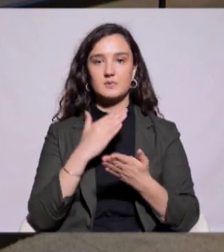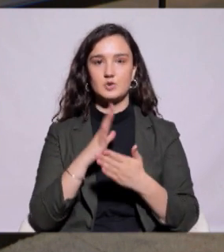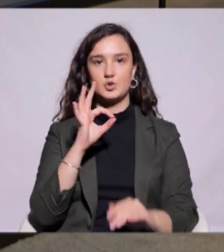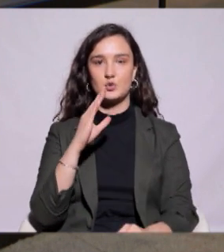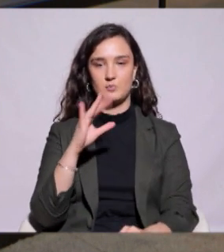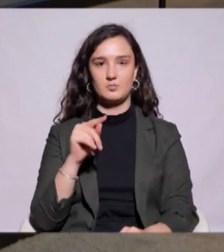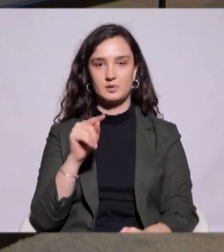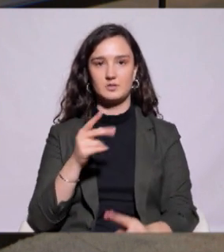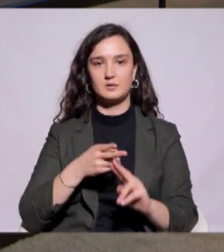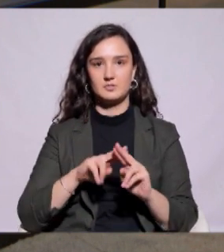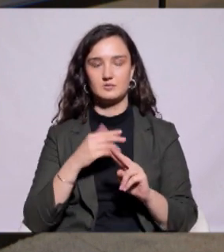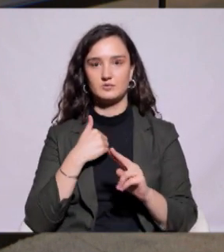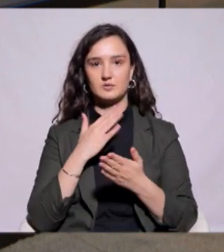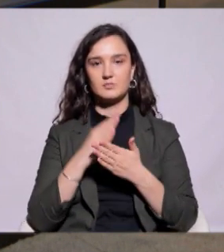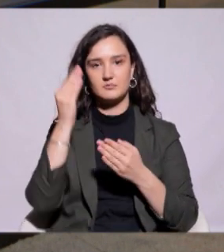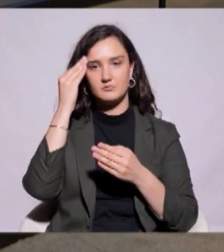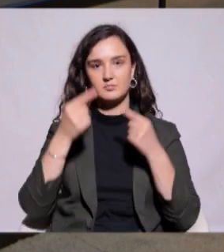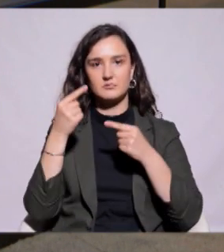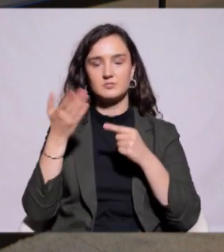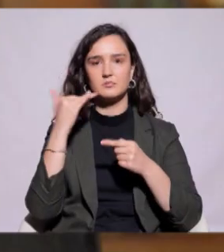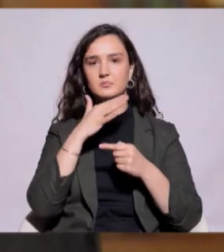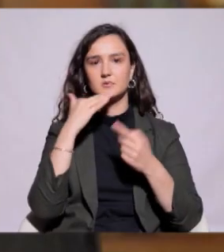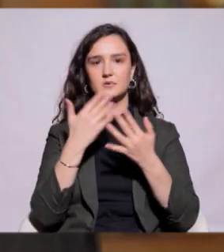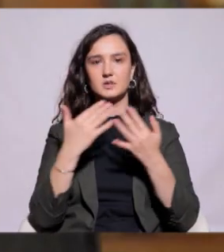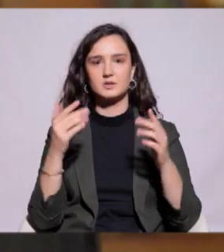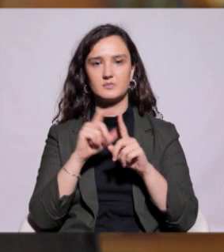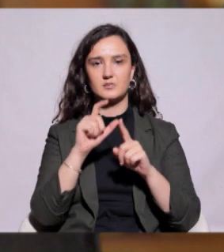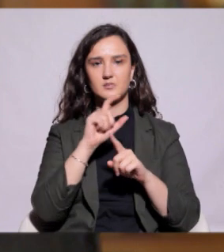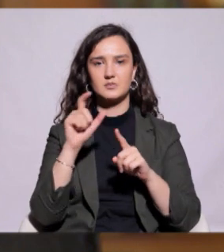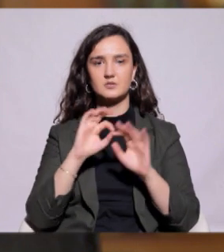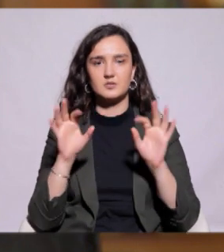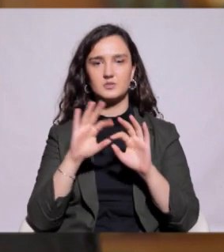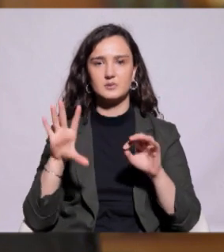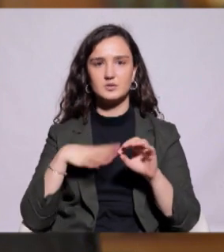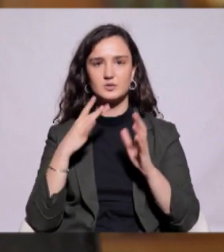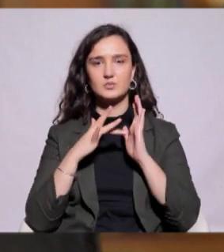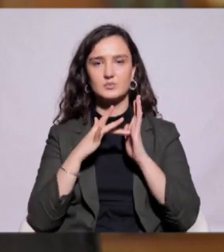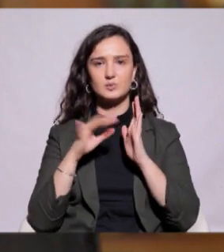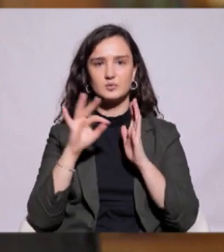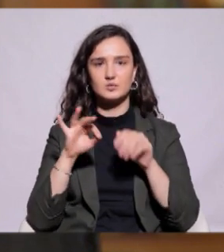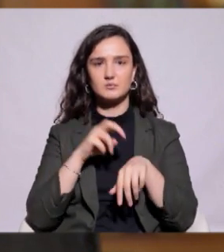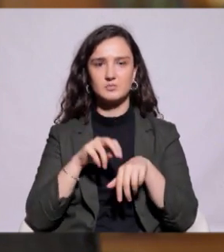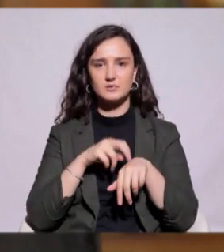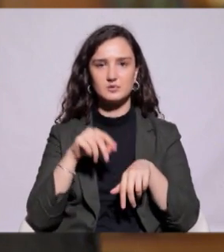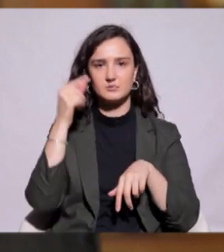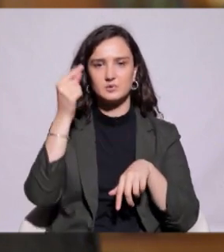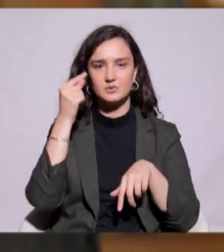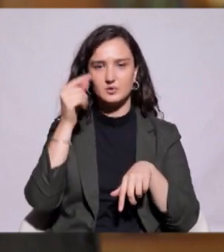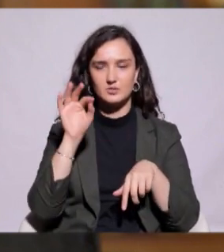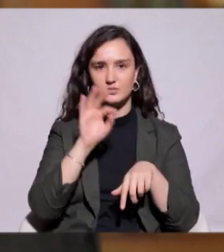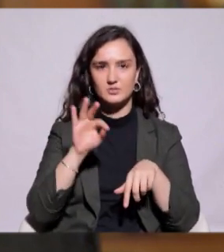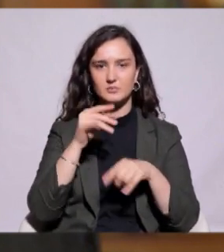Sophie. Previously, we have discussed many different topics. We have talked about tourism, medicine,